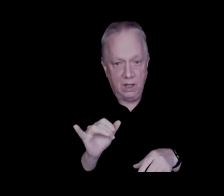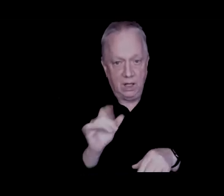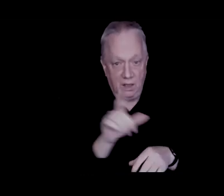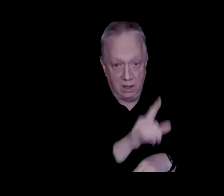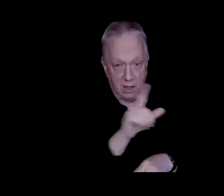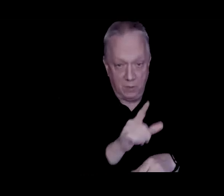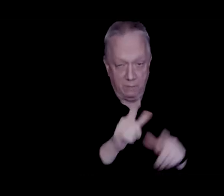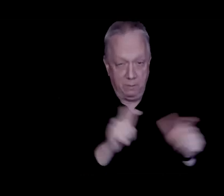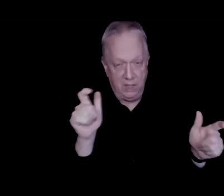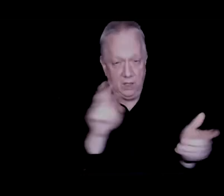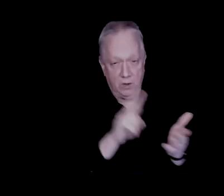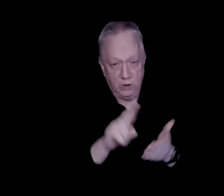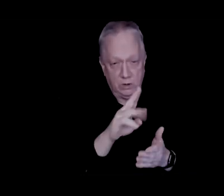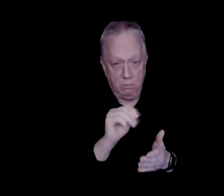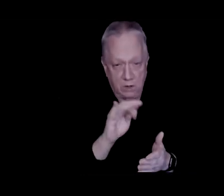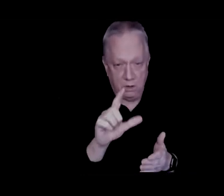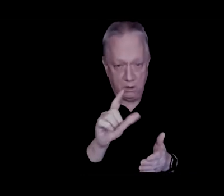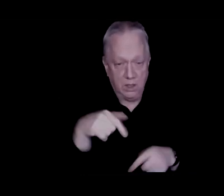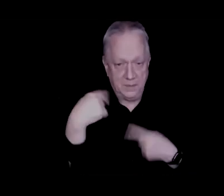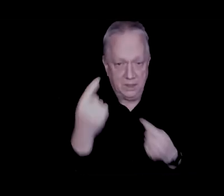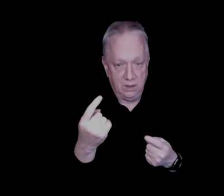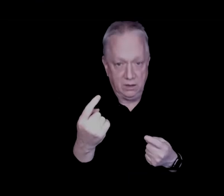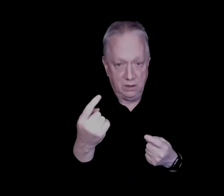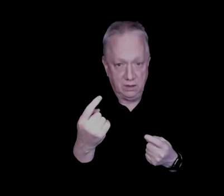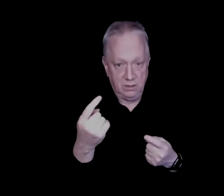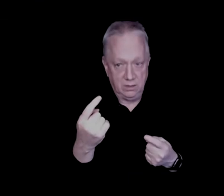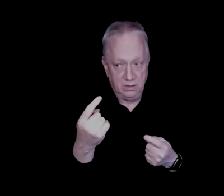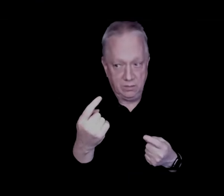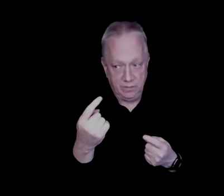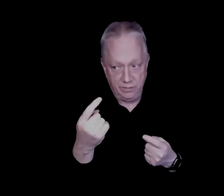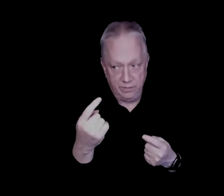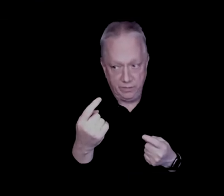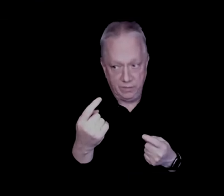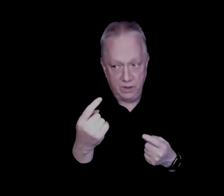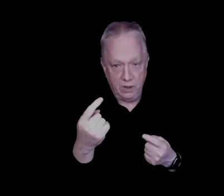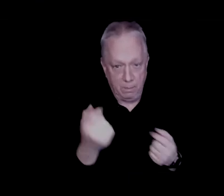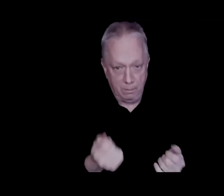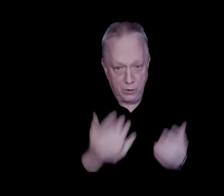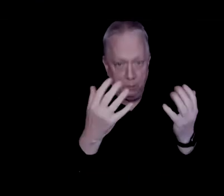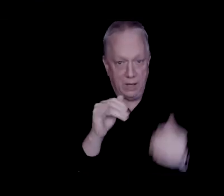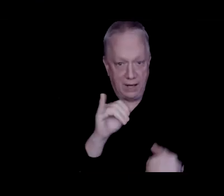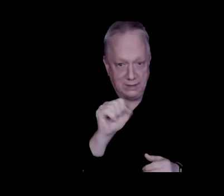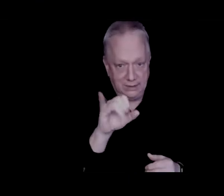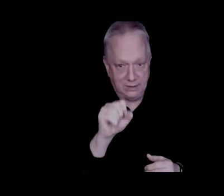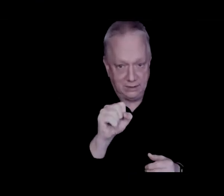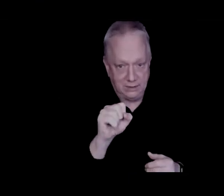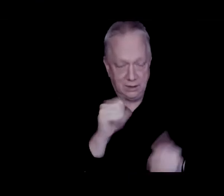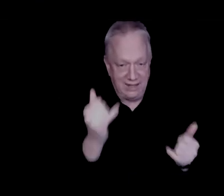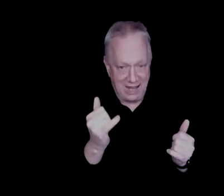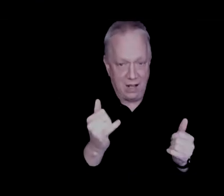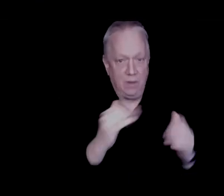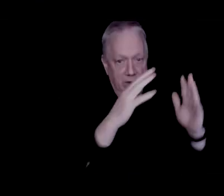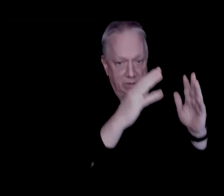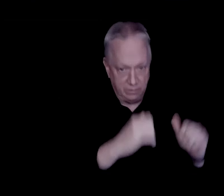big University of Mosul has been burned by ISIS. And now they are rebuilt it,